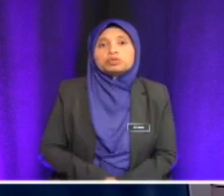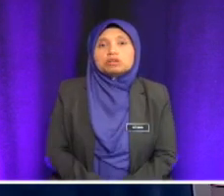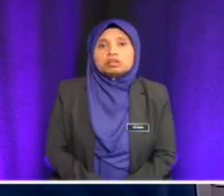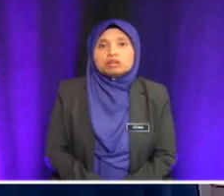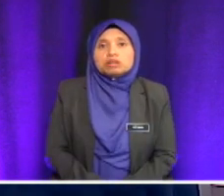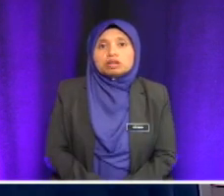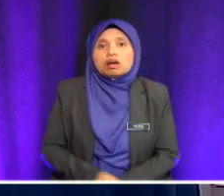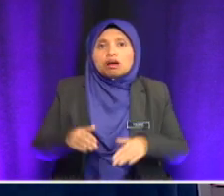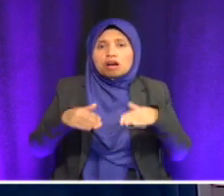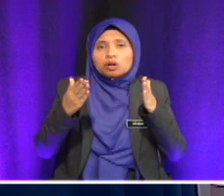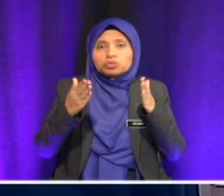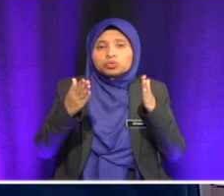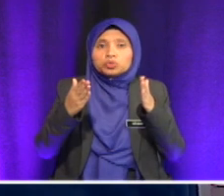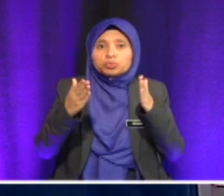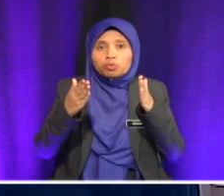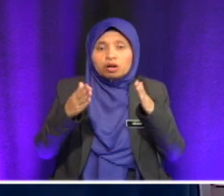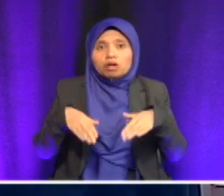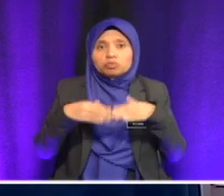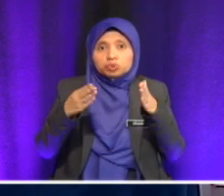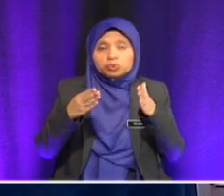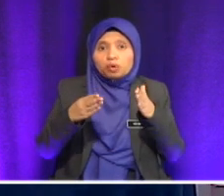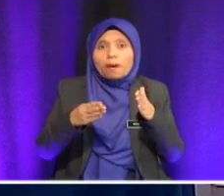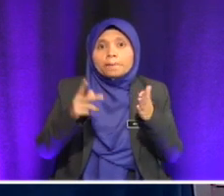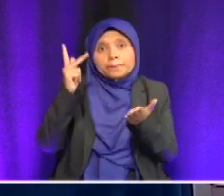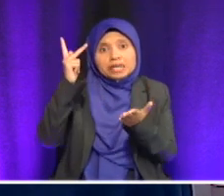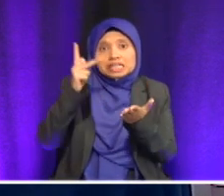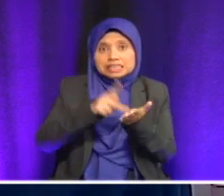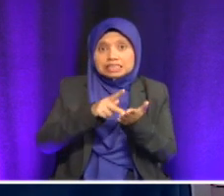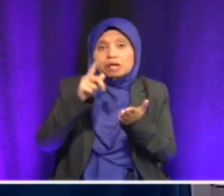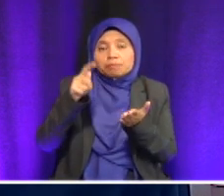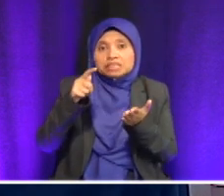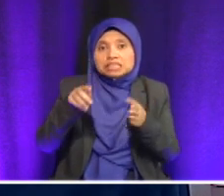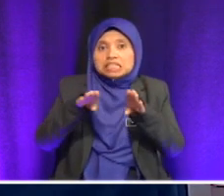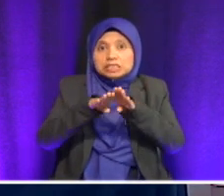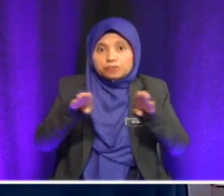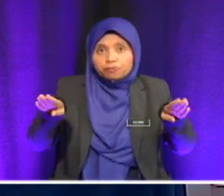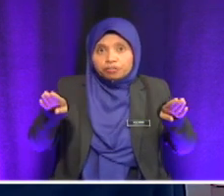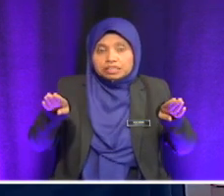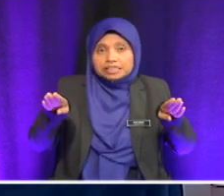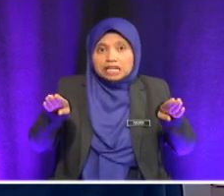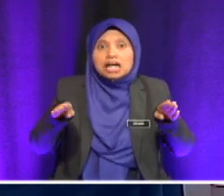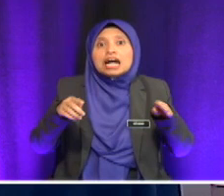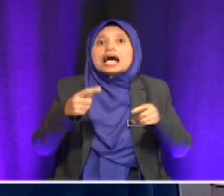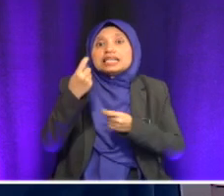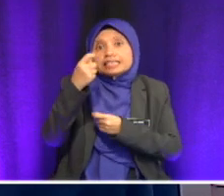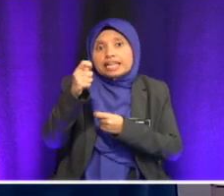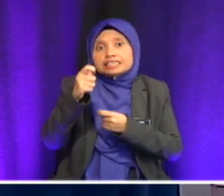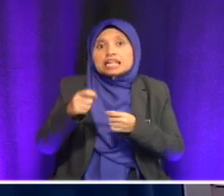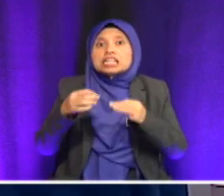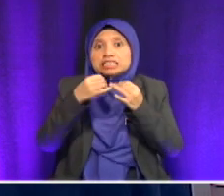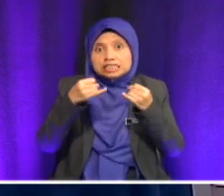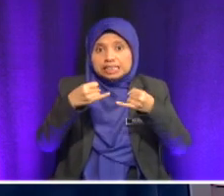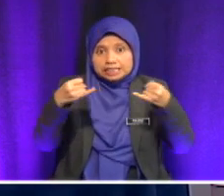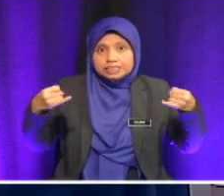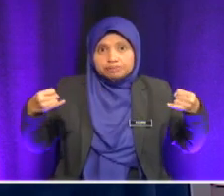on how to identify the text types in reading. So in reading, we have different text types. So I'm going to show just a few examples.